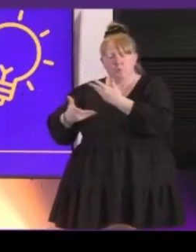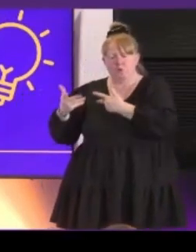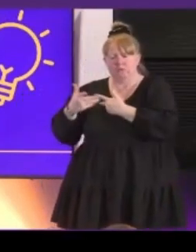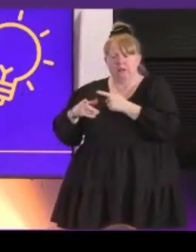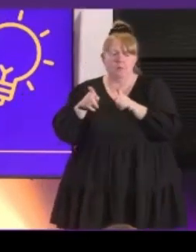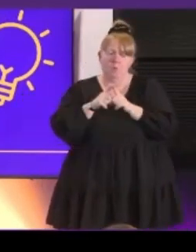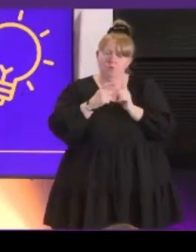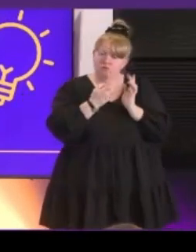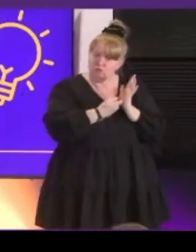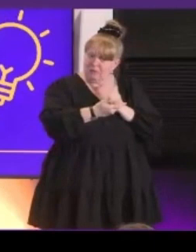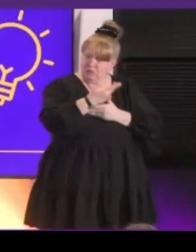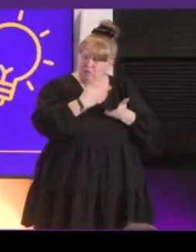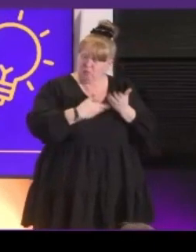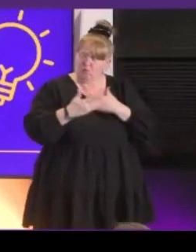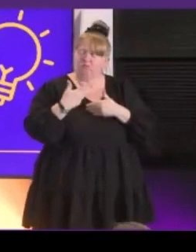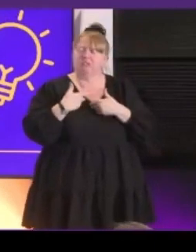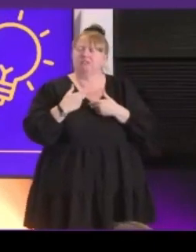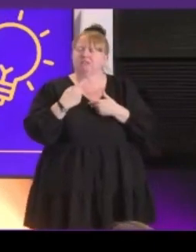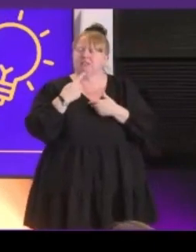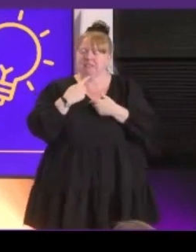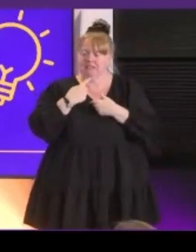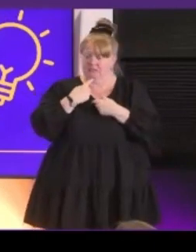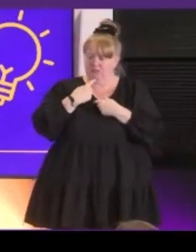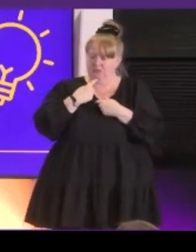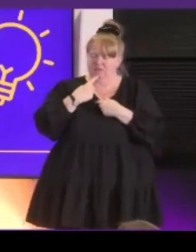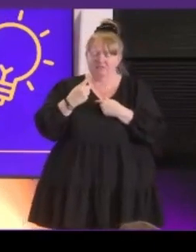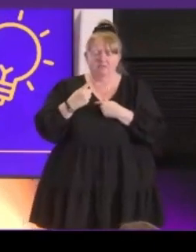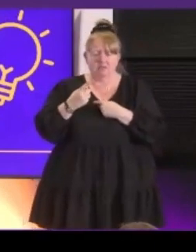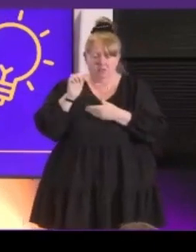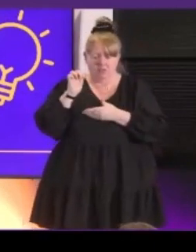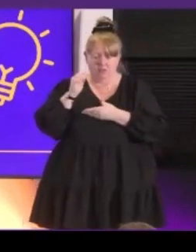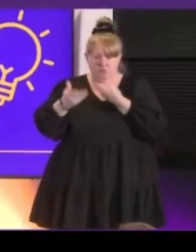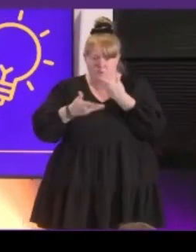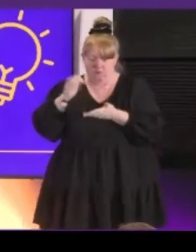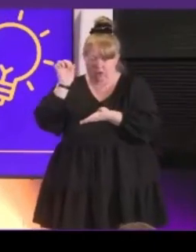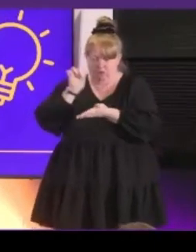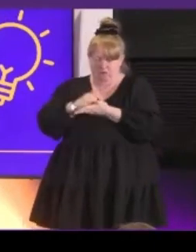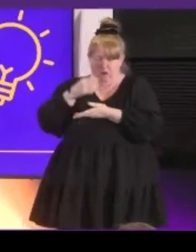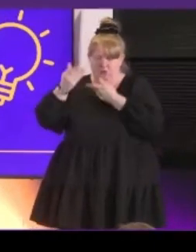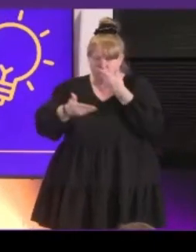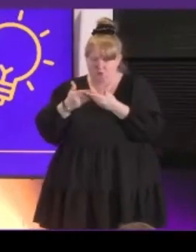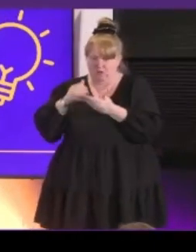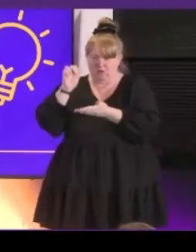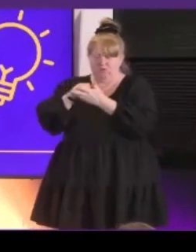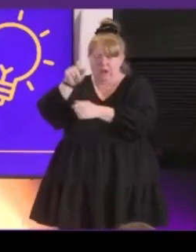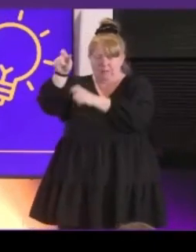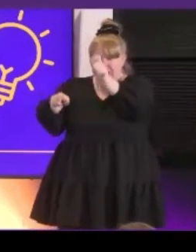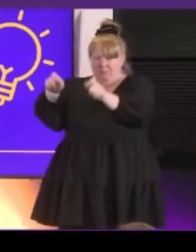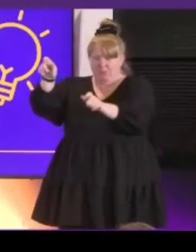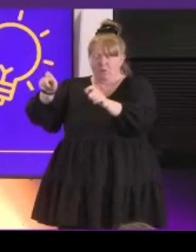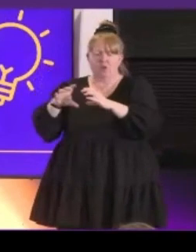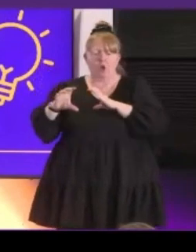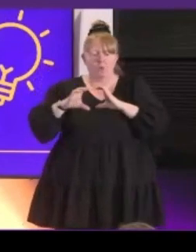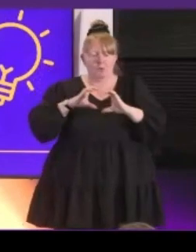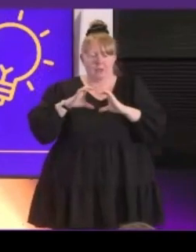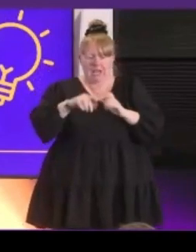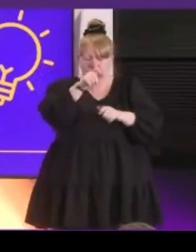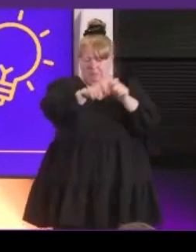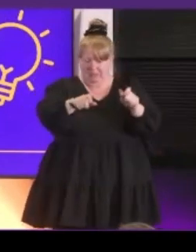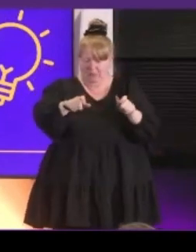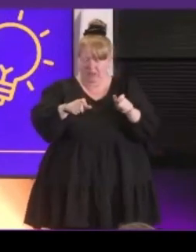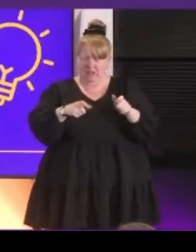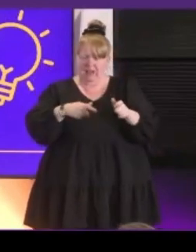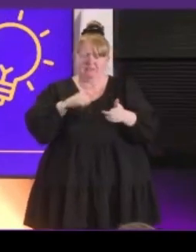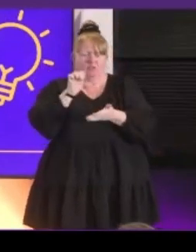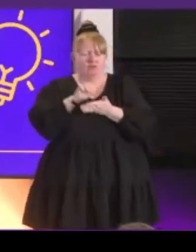yours, Robin, is telling the right story to the right people. Like when you're speaking to commerce people, tell them the right, have the right